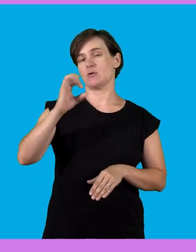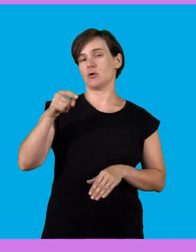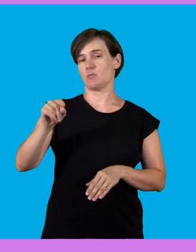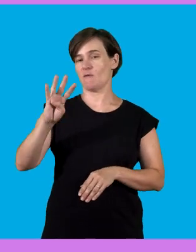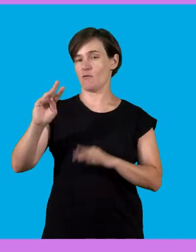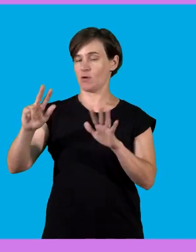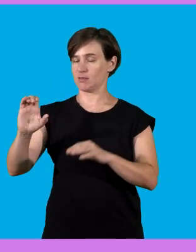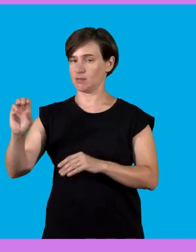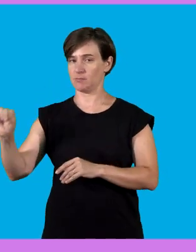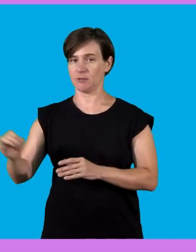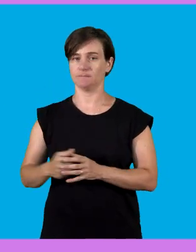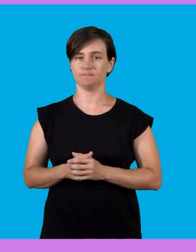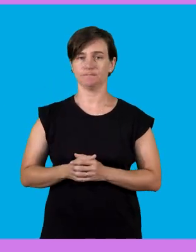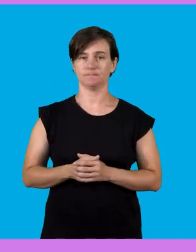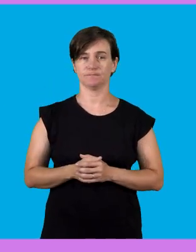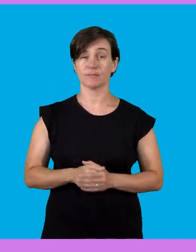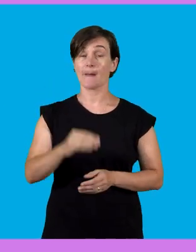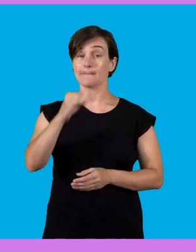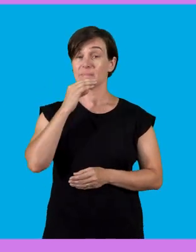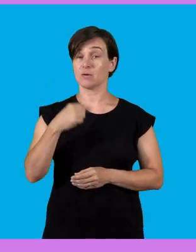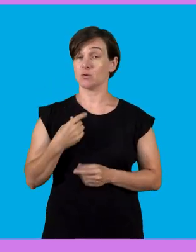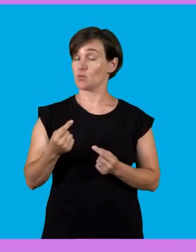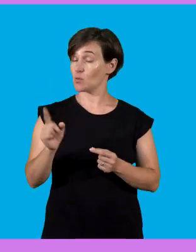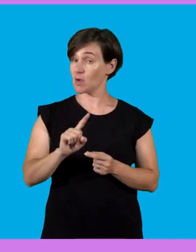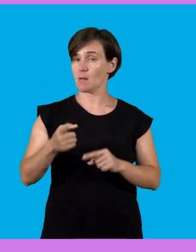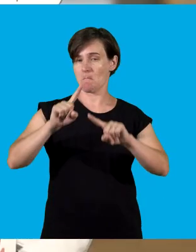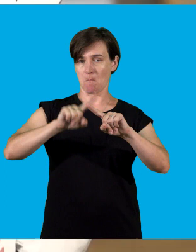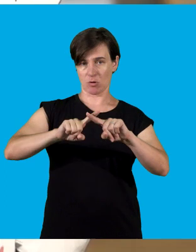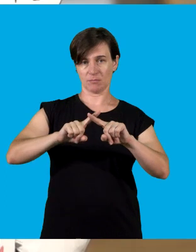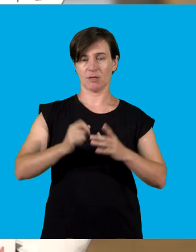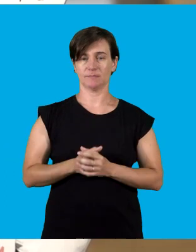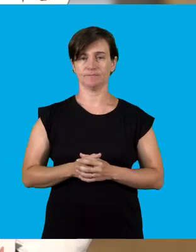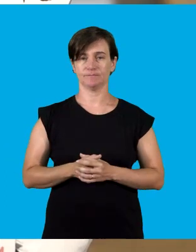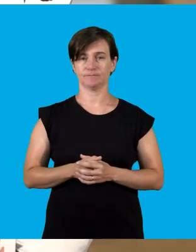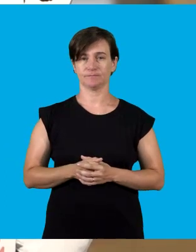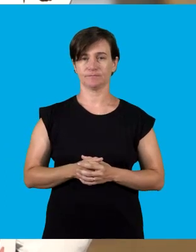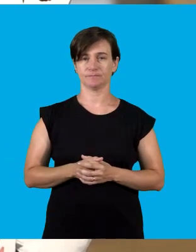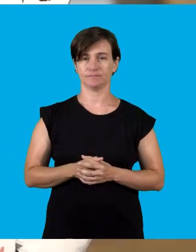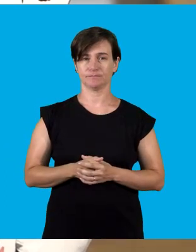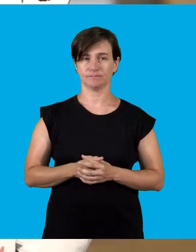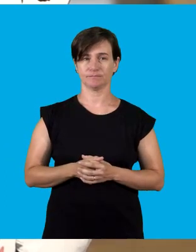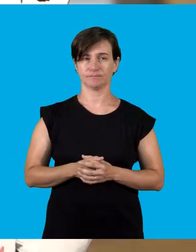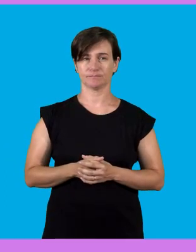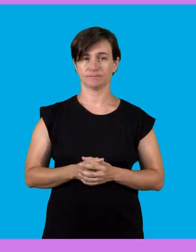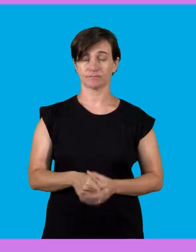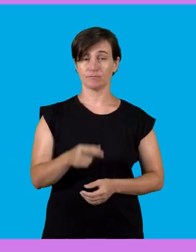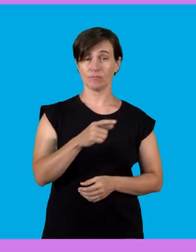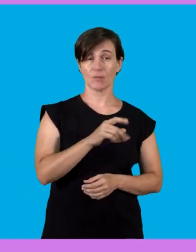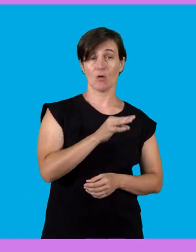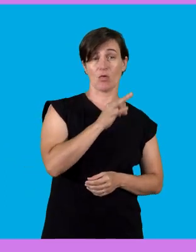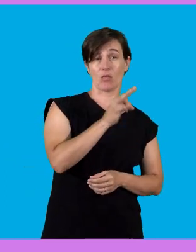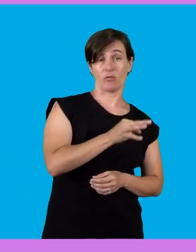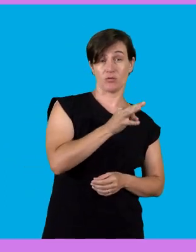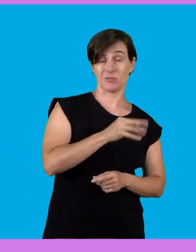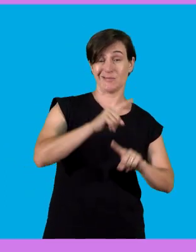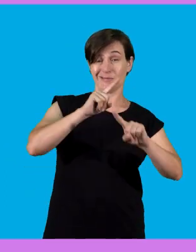centimeters. What are we going to do? We are going to multiply. So now we will say 13